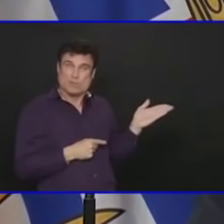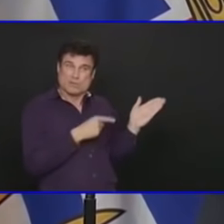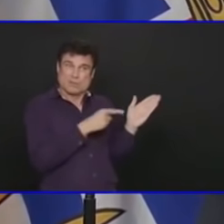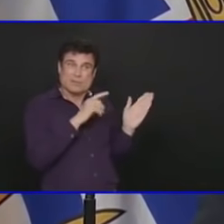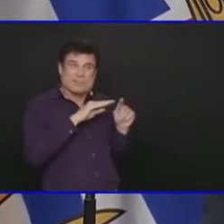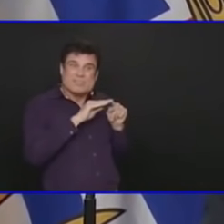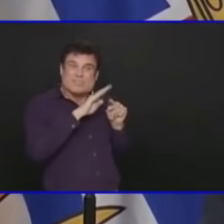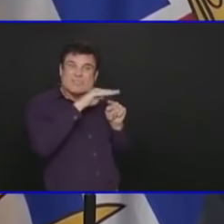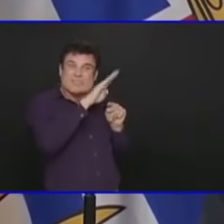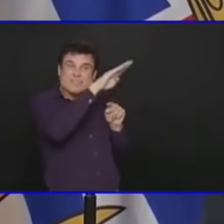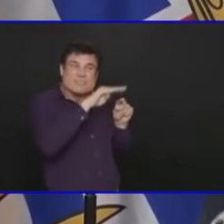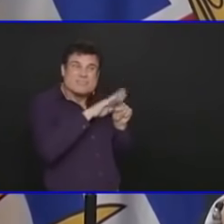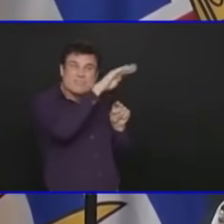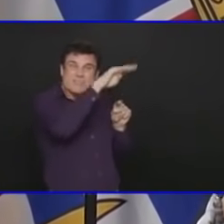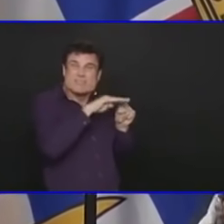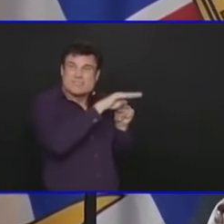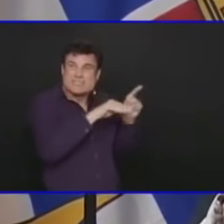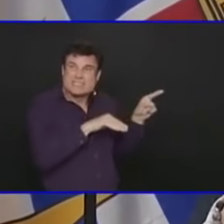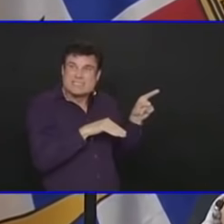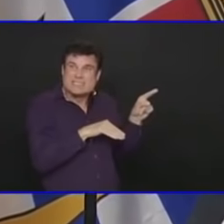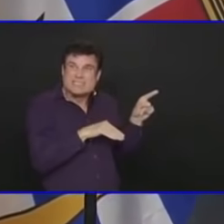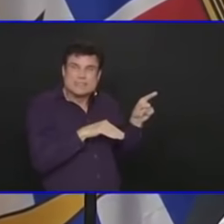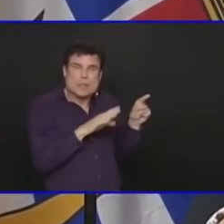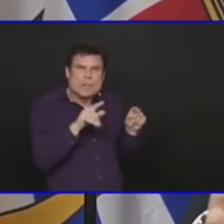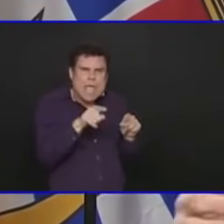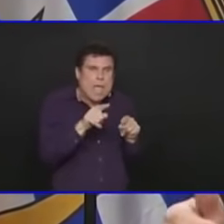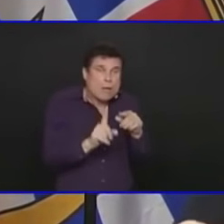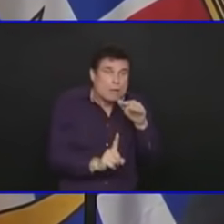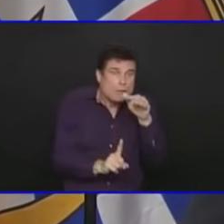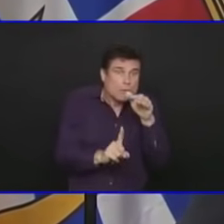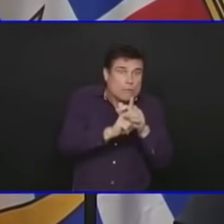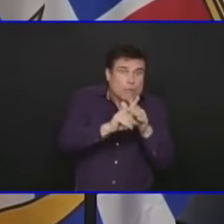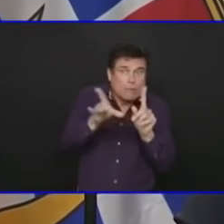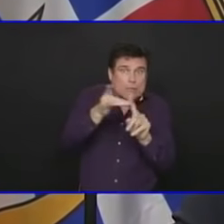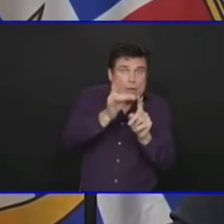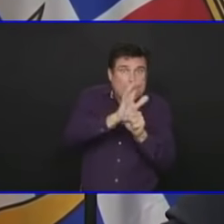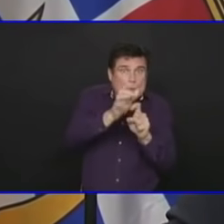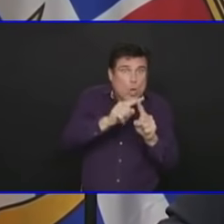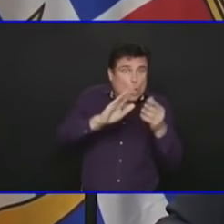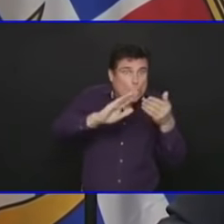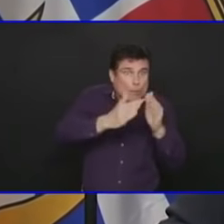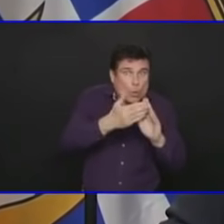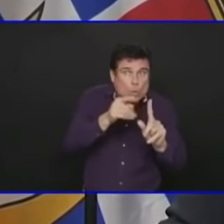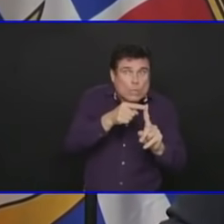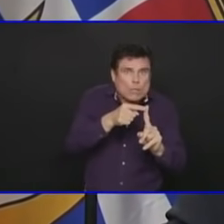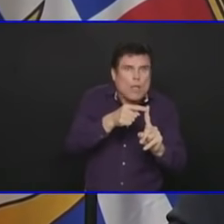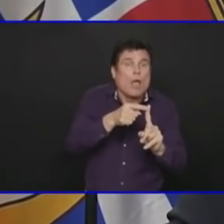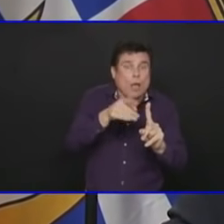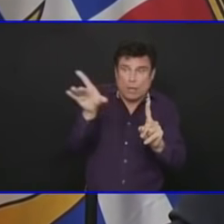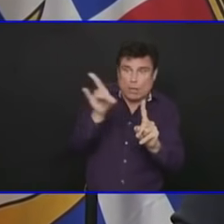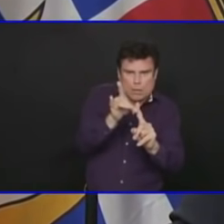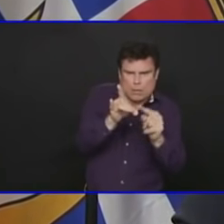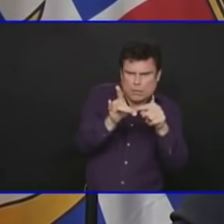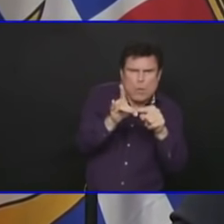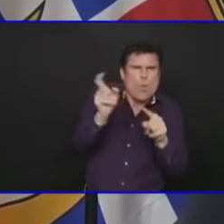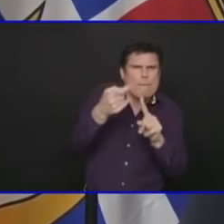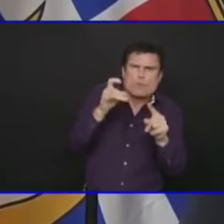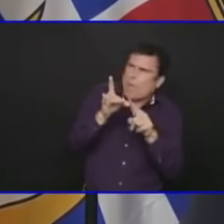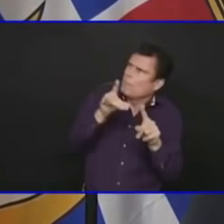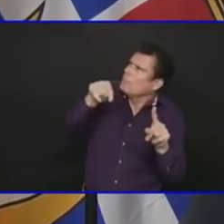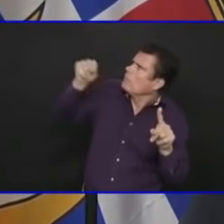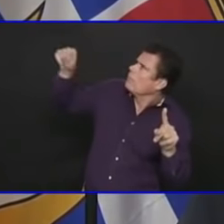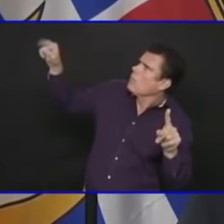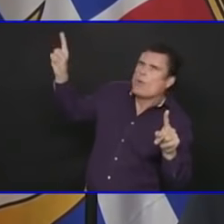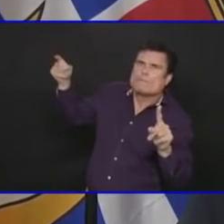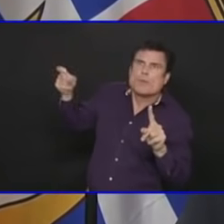people that we're still investigating. So there's a trace back that we can do. But as you notice, near the end of April, those